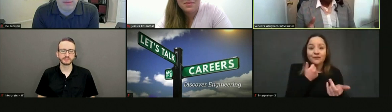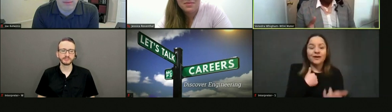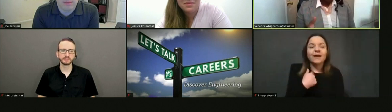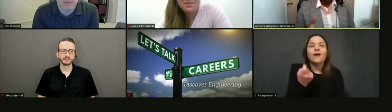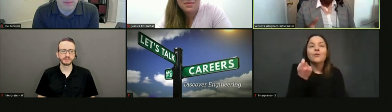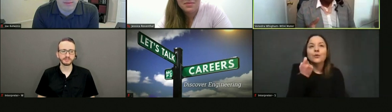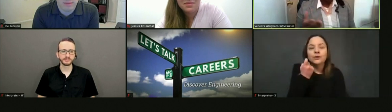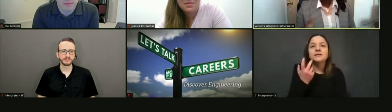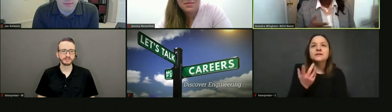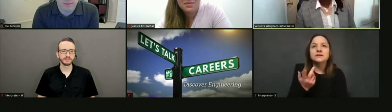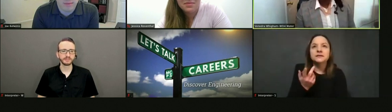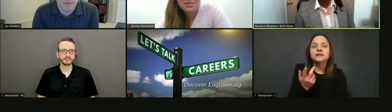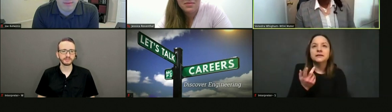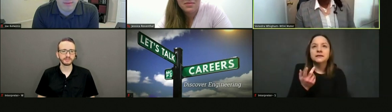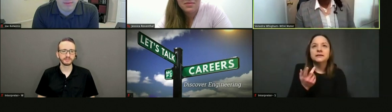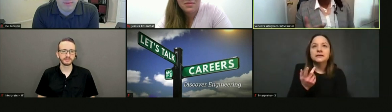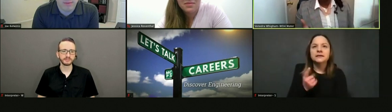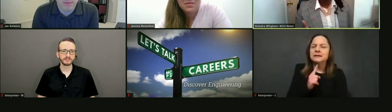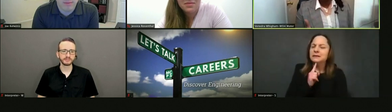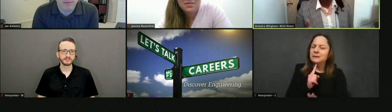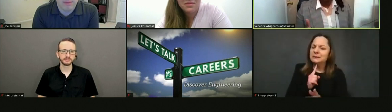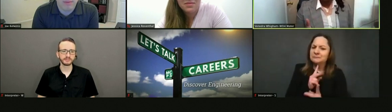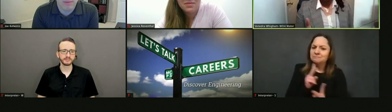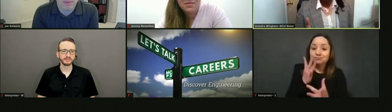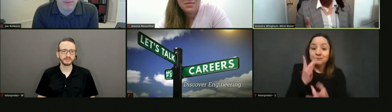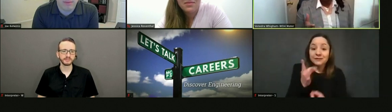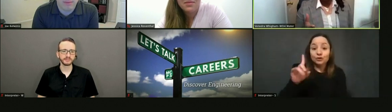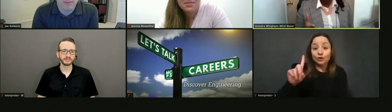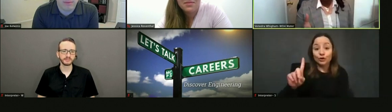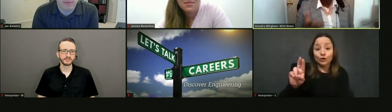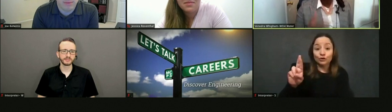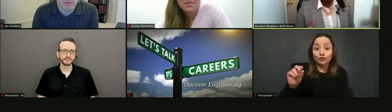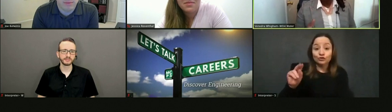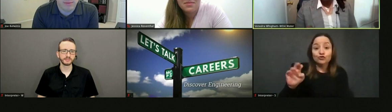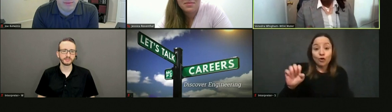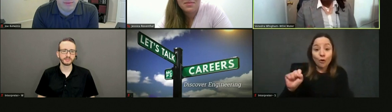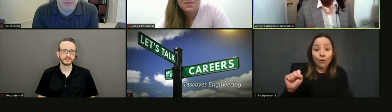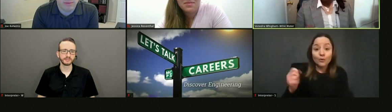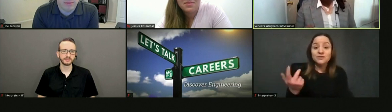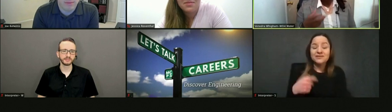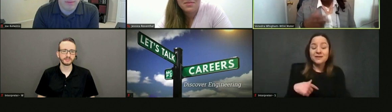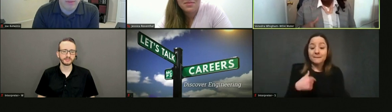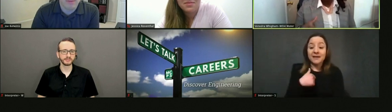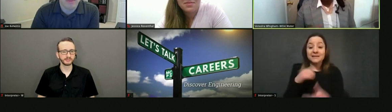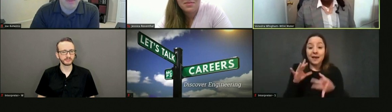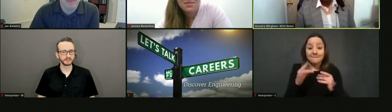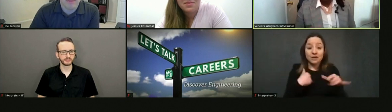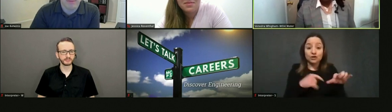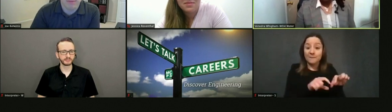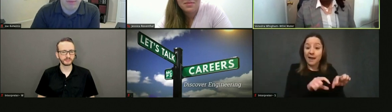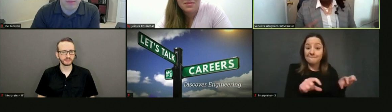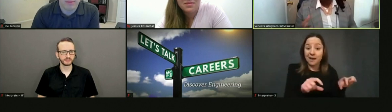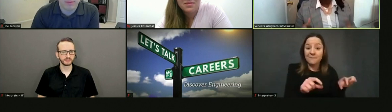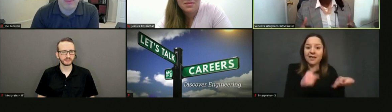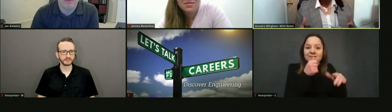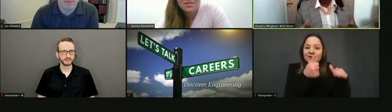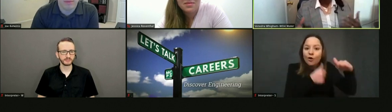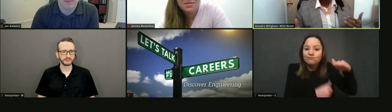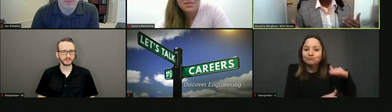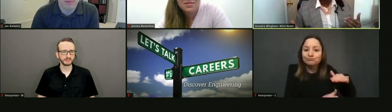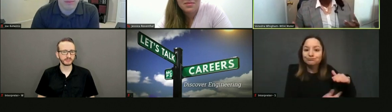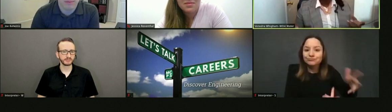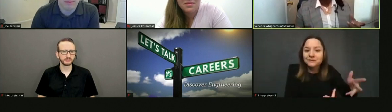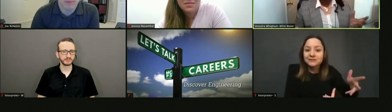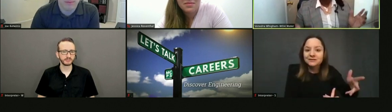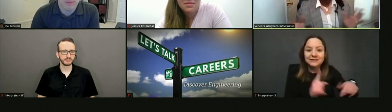recently been super duper interested in drones, and because I've mentioned my pipelines are out of sight, out of mind, I also need to